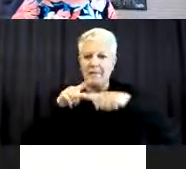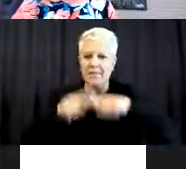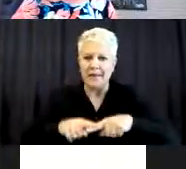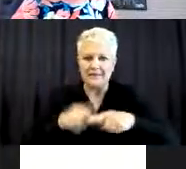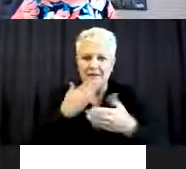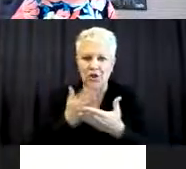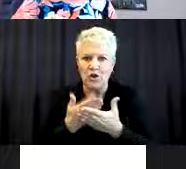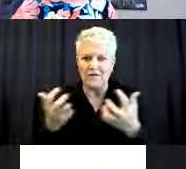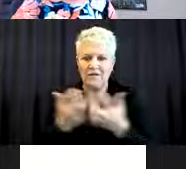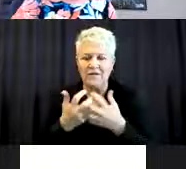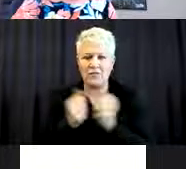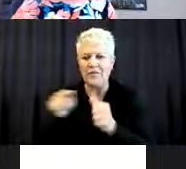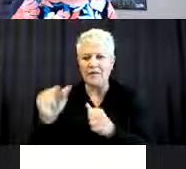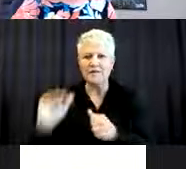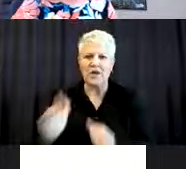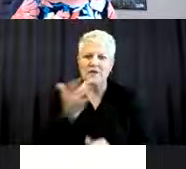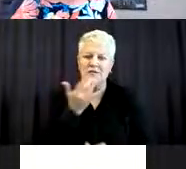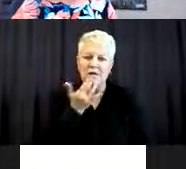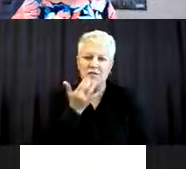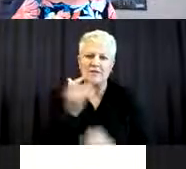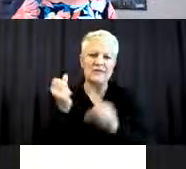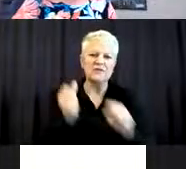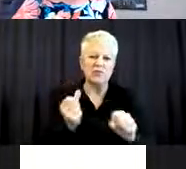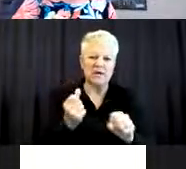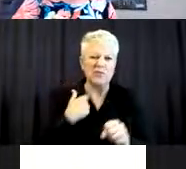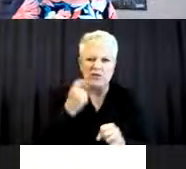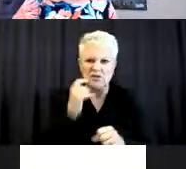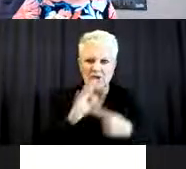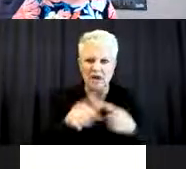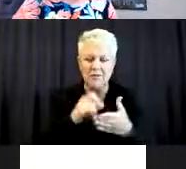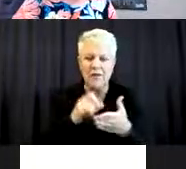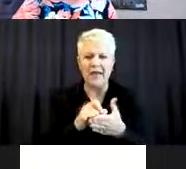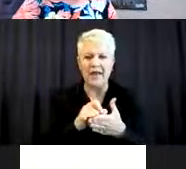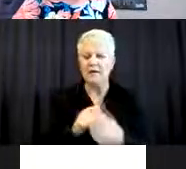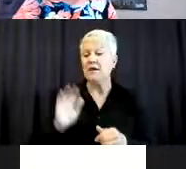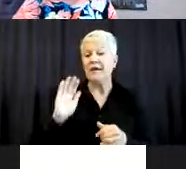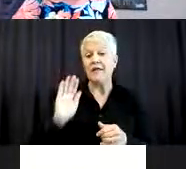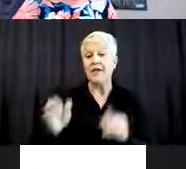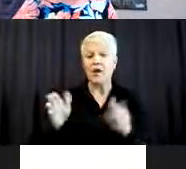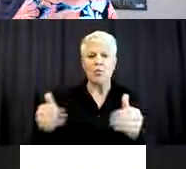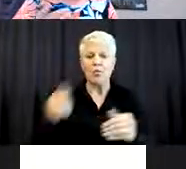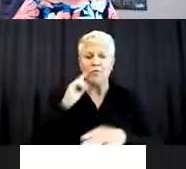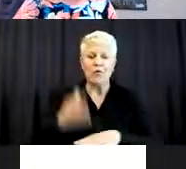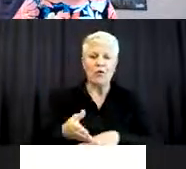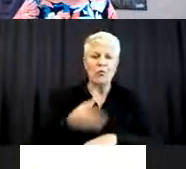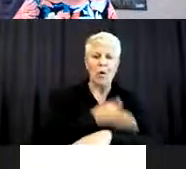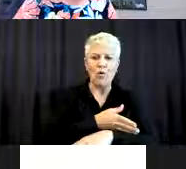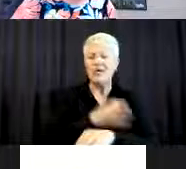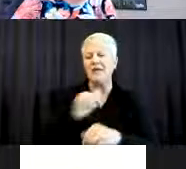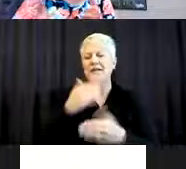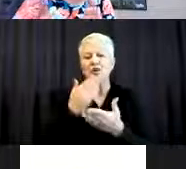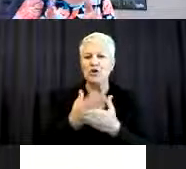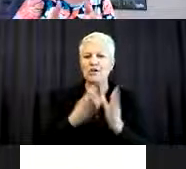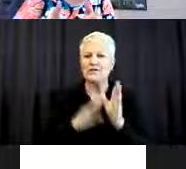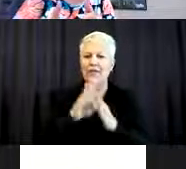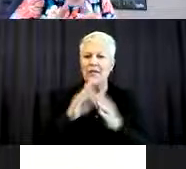fit with the child's preferences, strengths that we just talked about, what their room for growth is. So it's a good developmental match